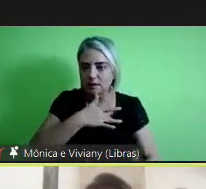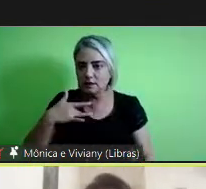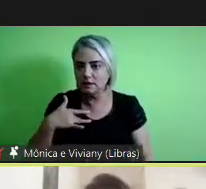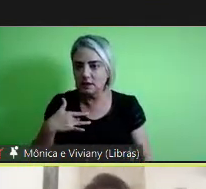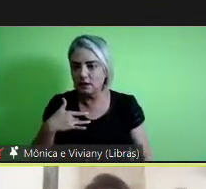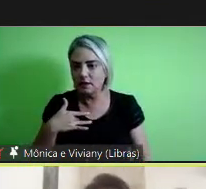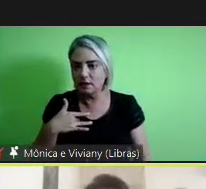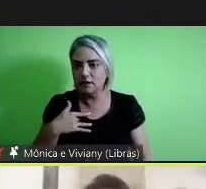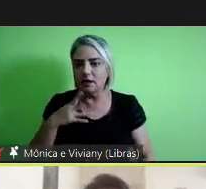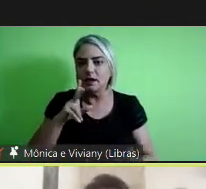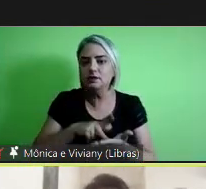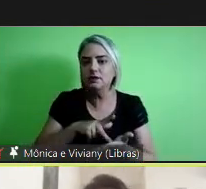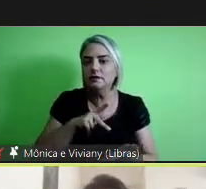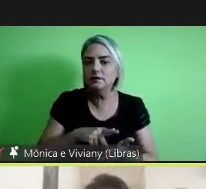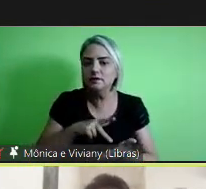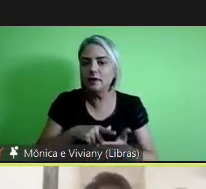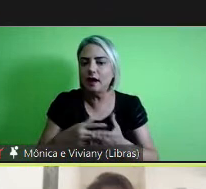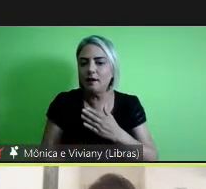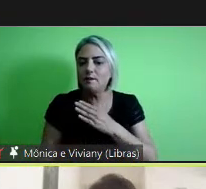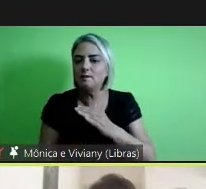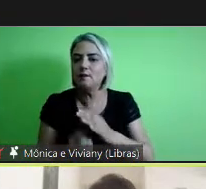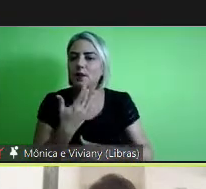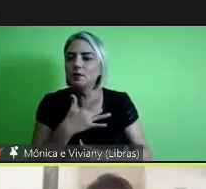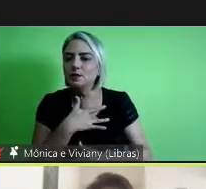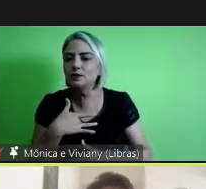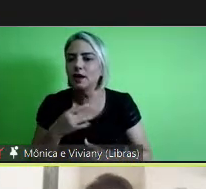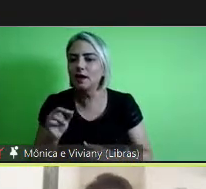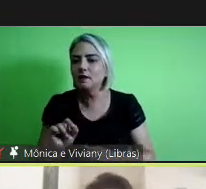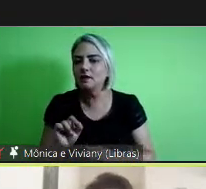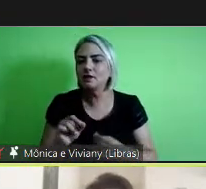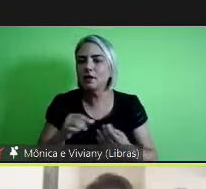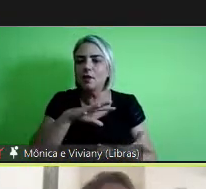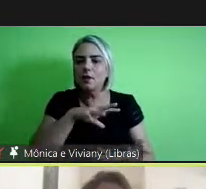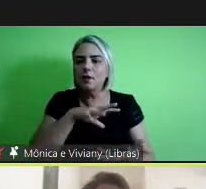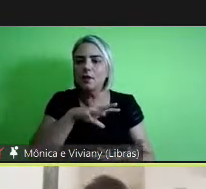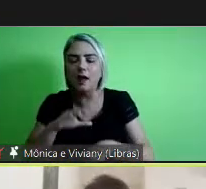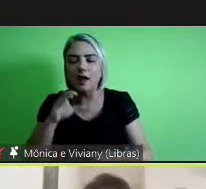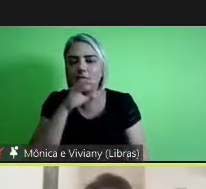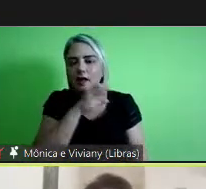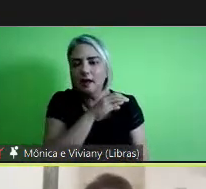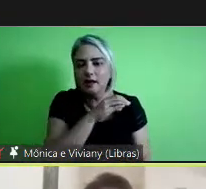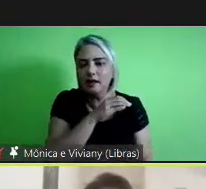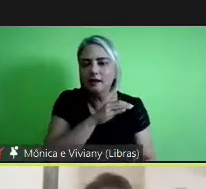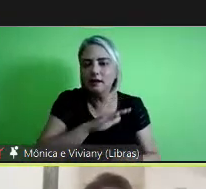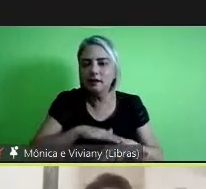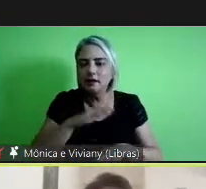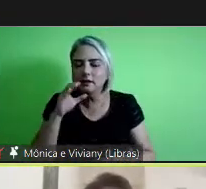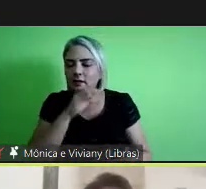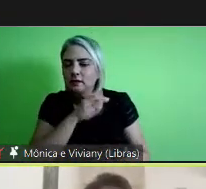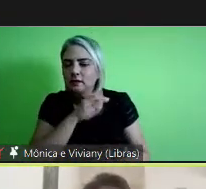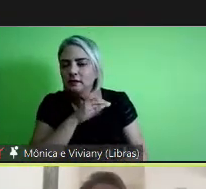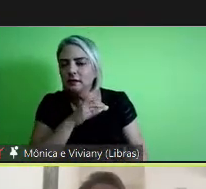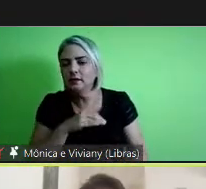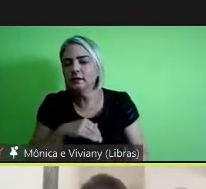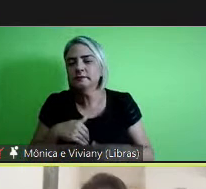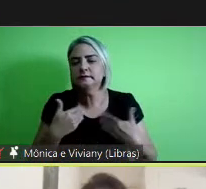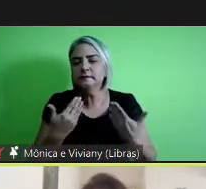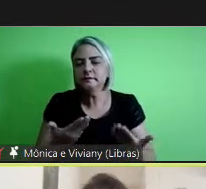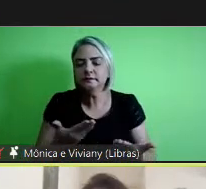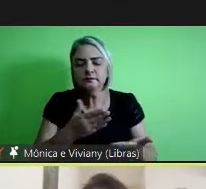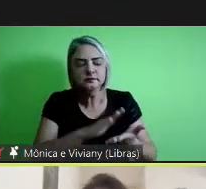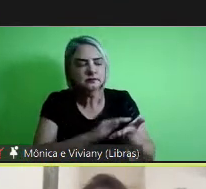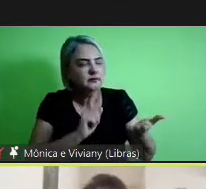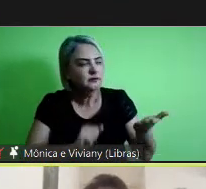work here work in primary healthcare. And I wonder if we're producing more health if we have a hotter